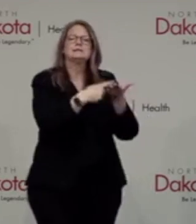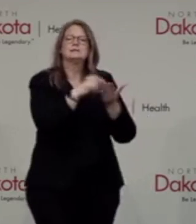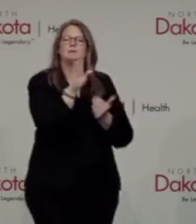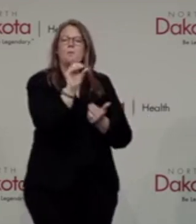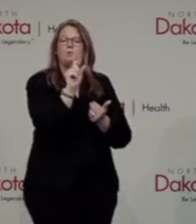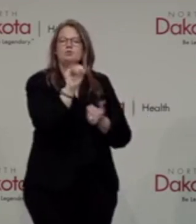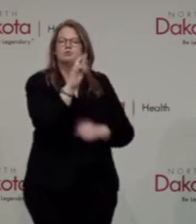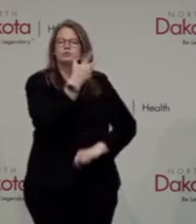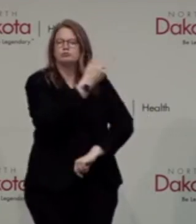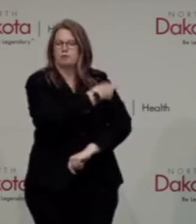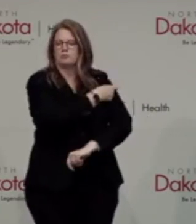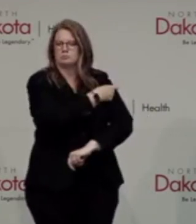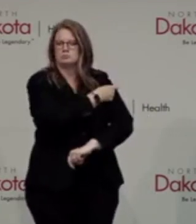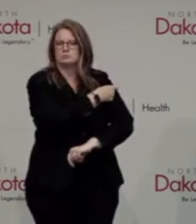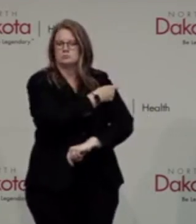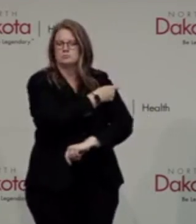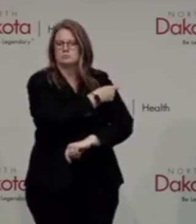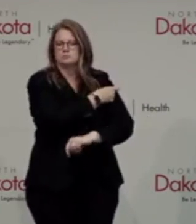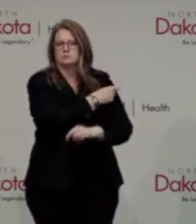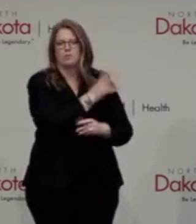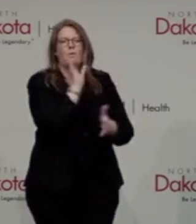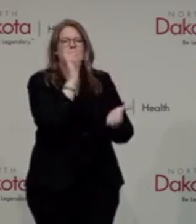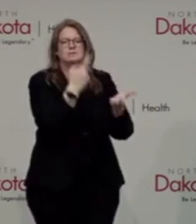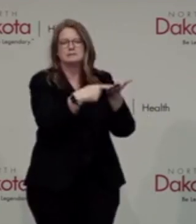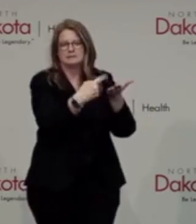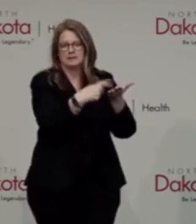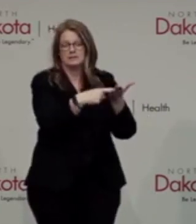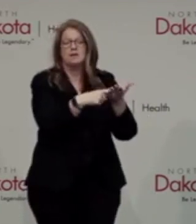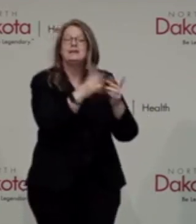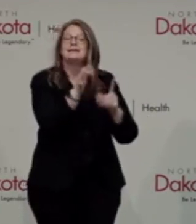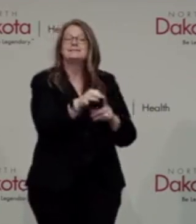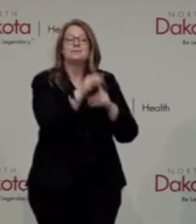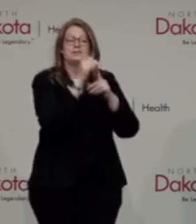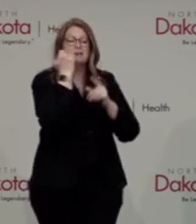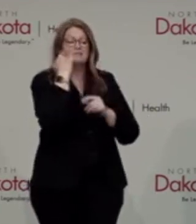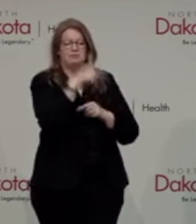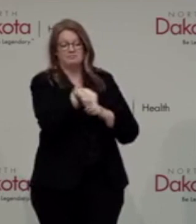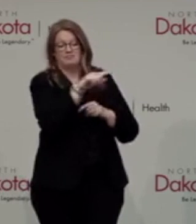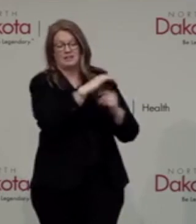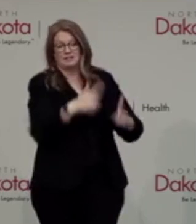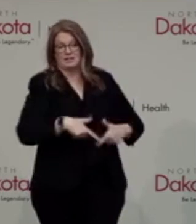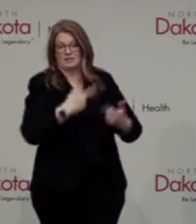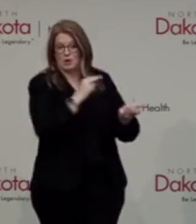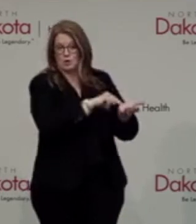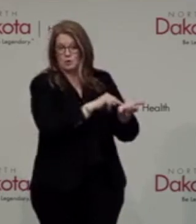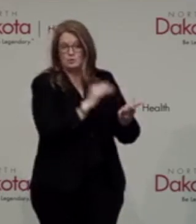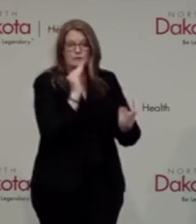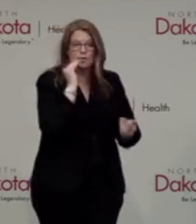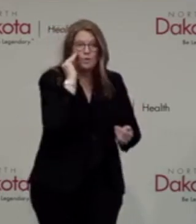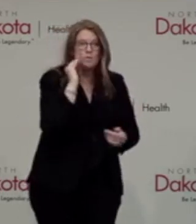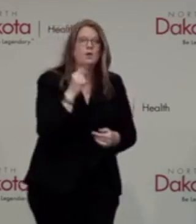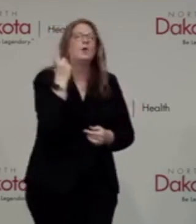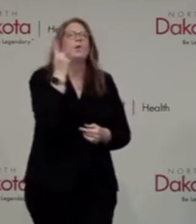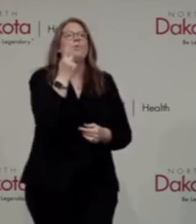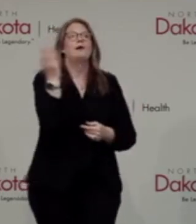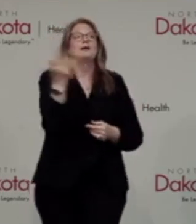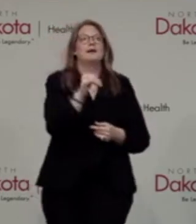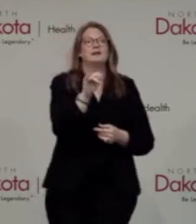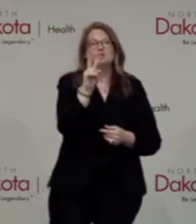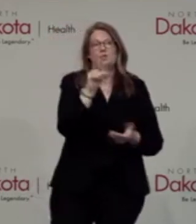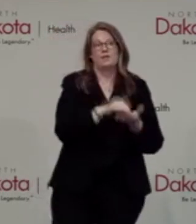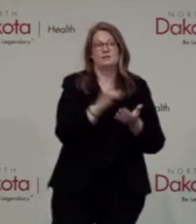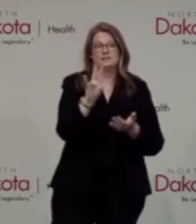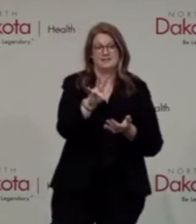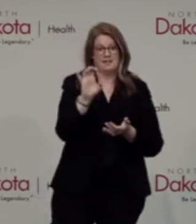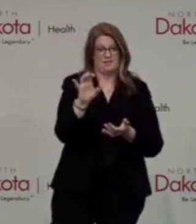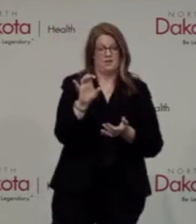can further protect those, particularly those in congregate living. But it is working. Only 1 in 2,700 fully